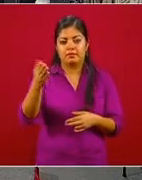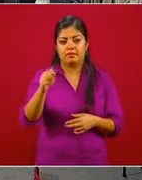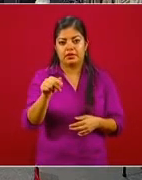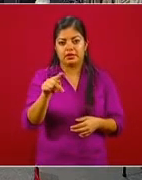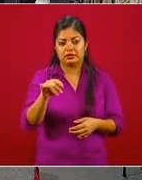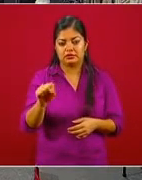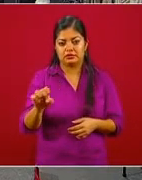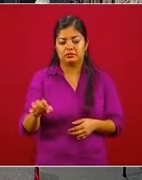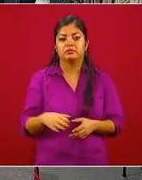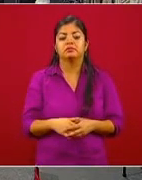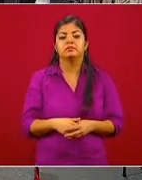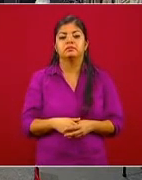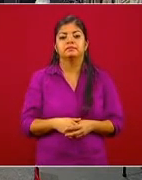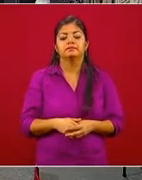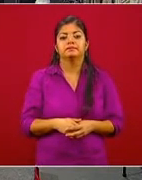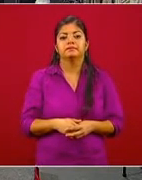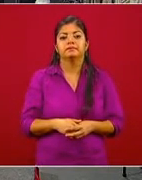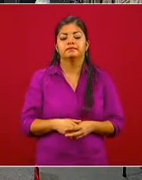pandemic